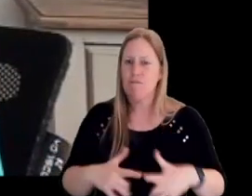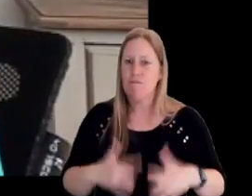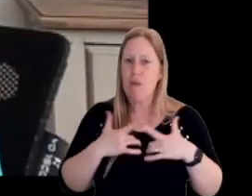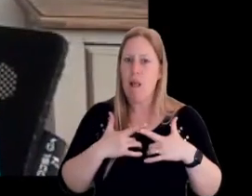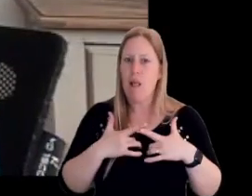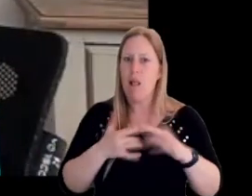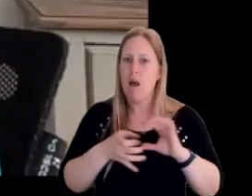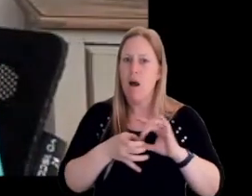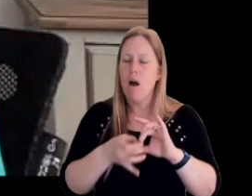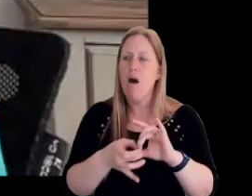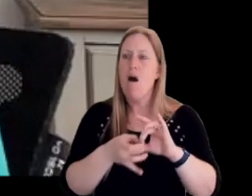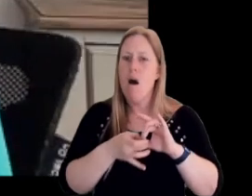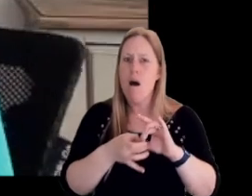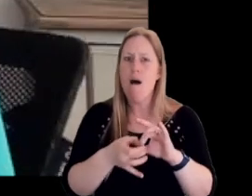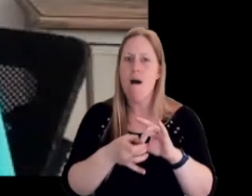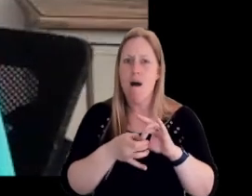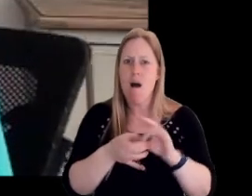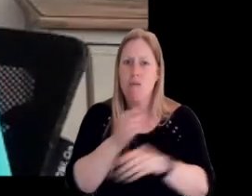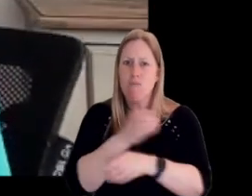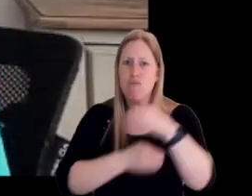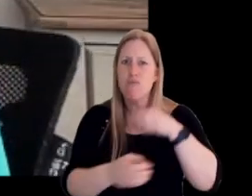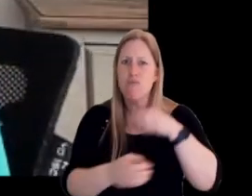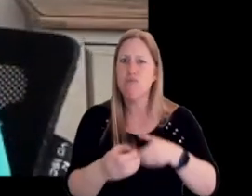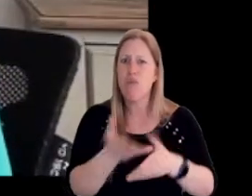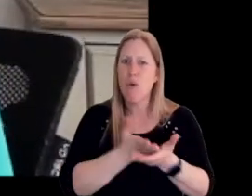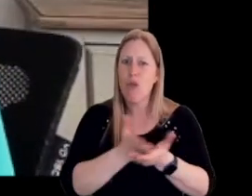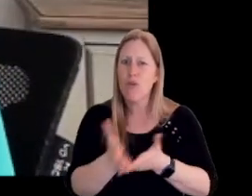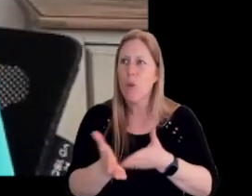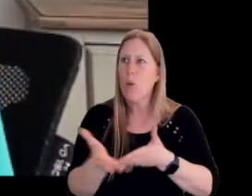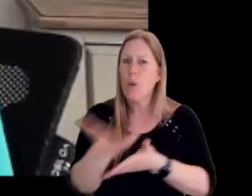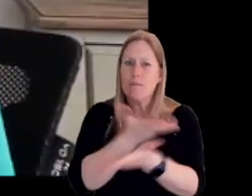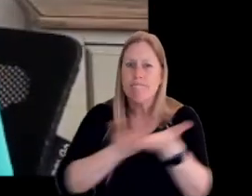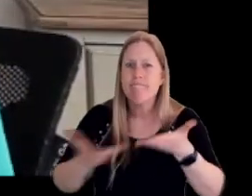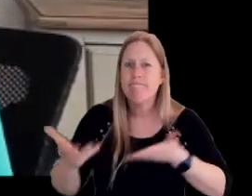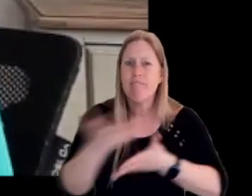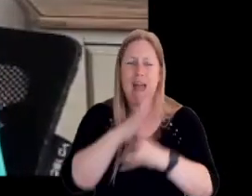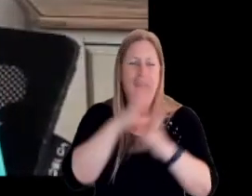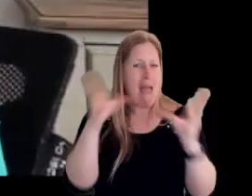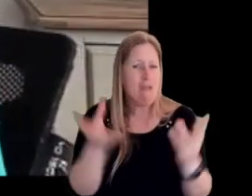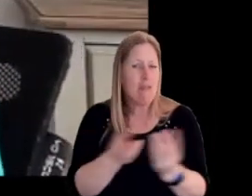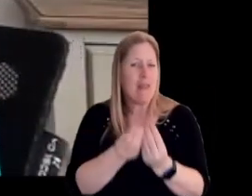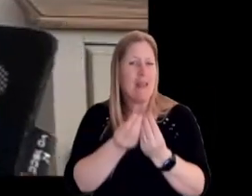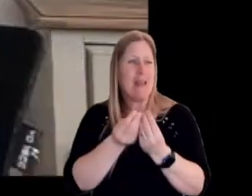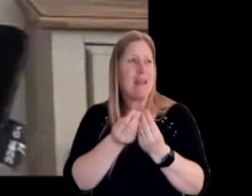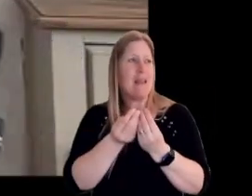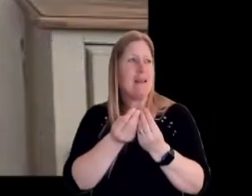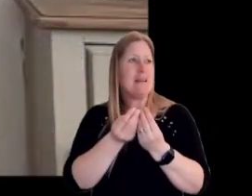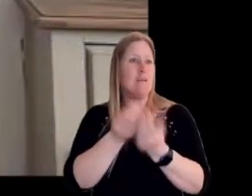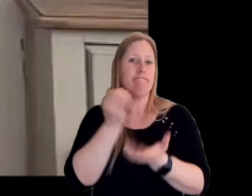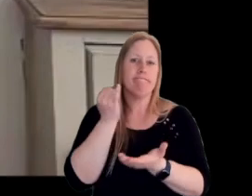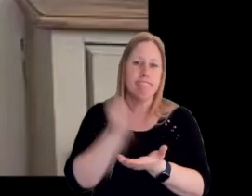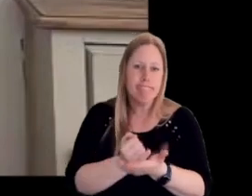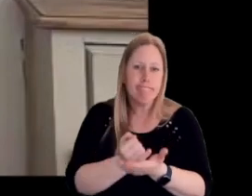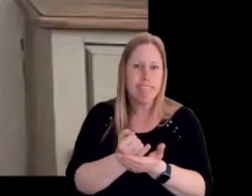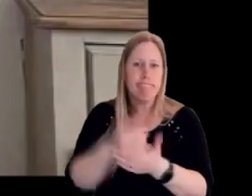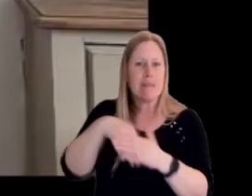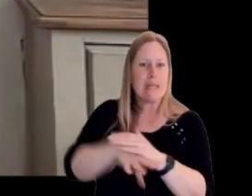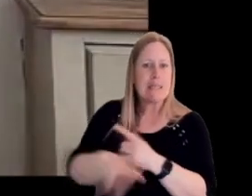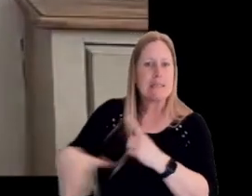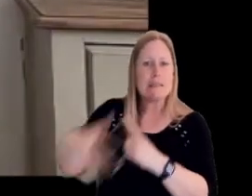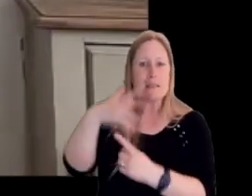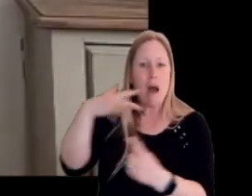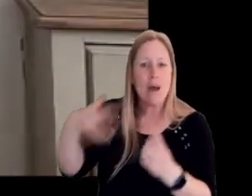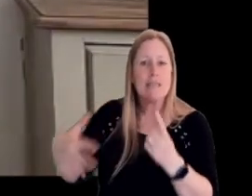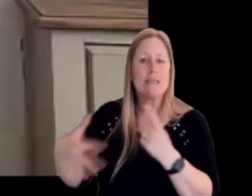of each other, and discussing everything that's wrong about society and